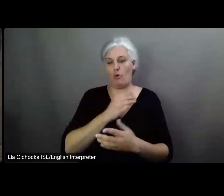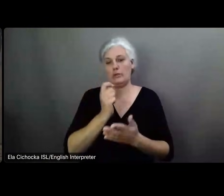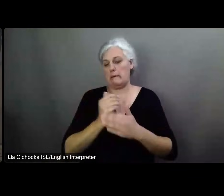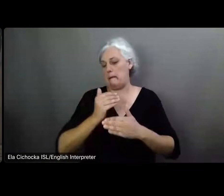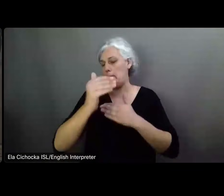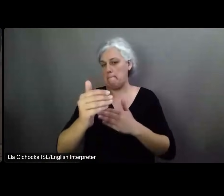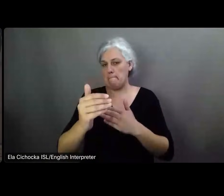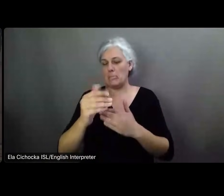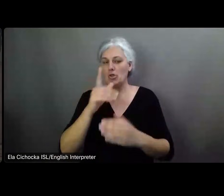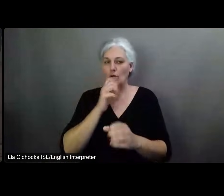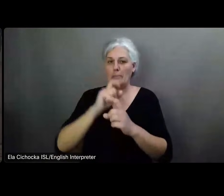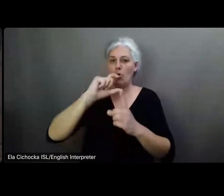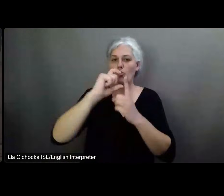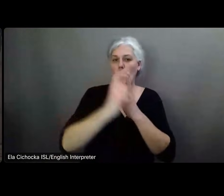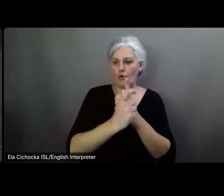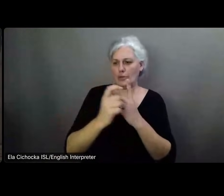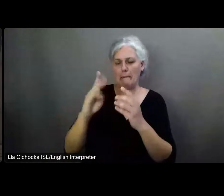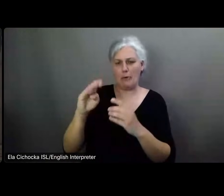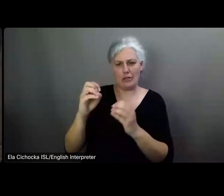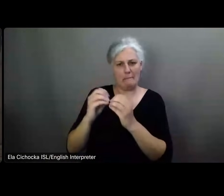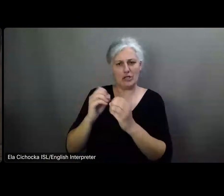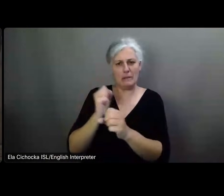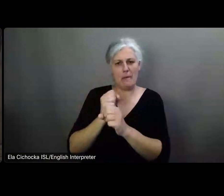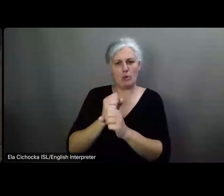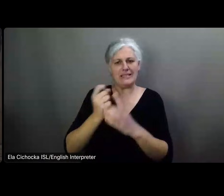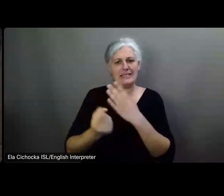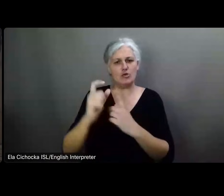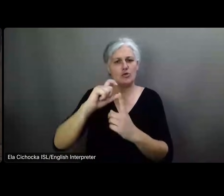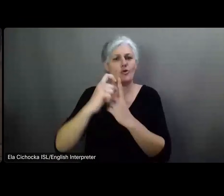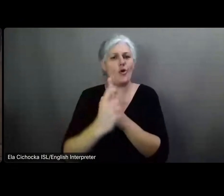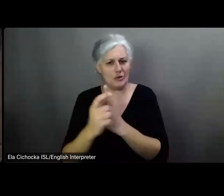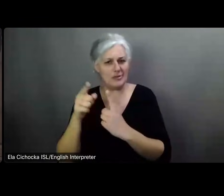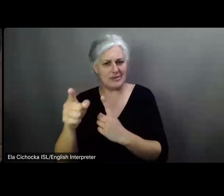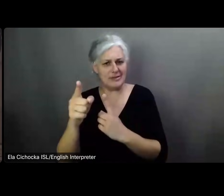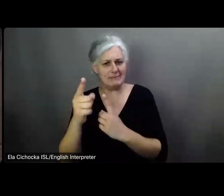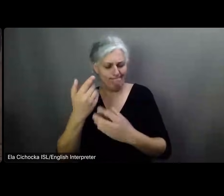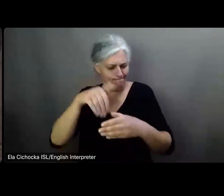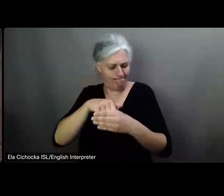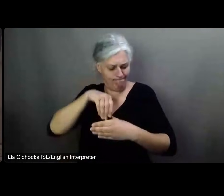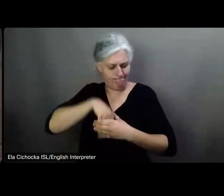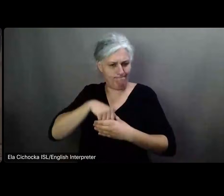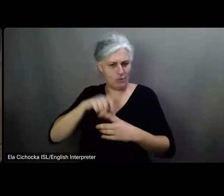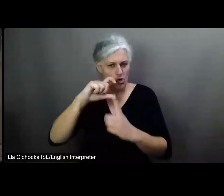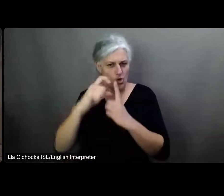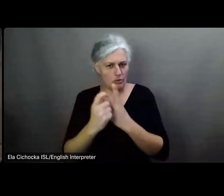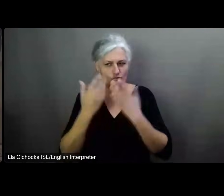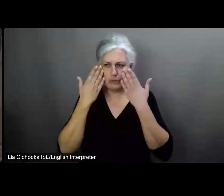that issue of culture that Bernie raised. And we want to create and embed in that culture